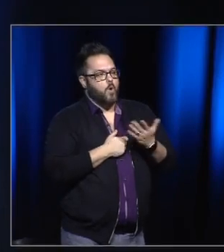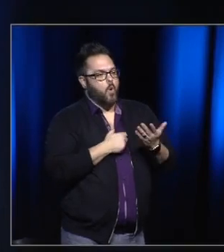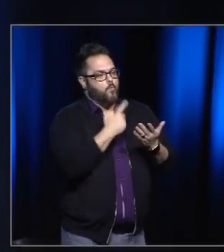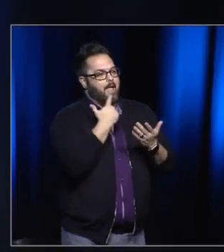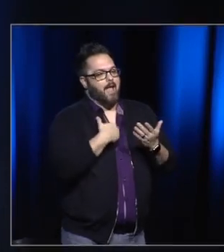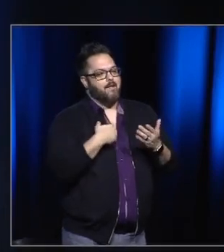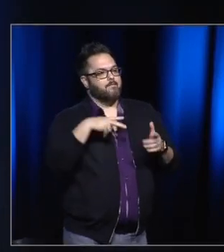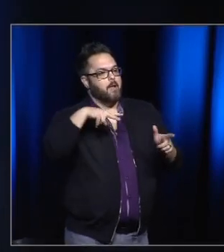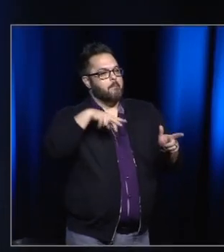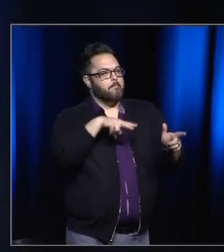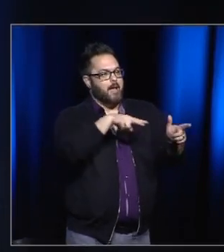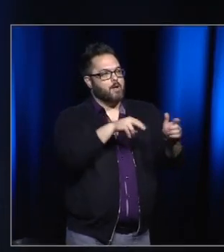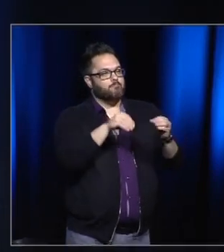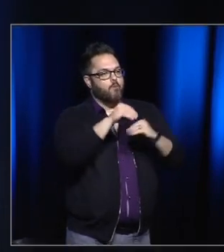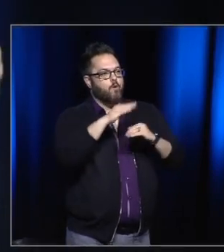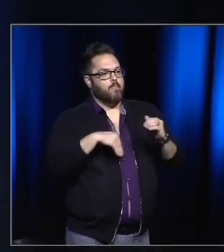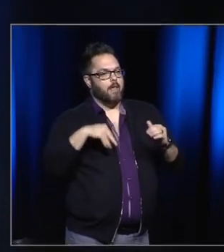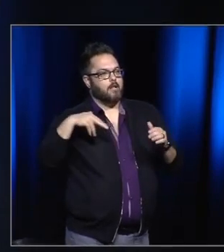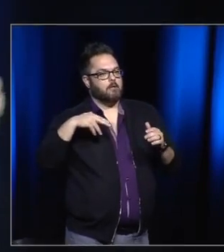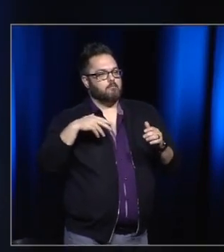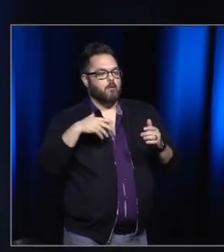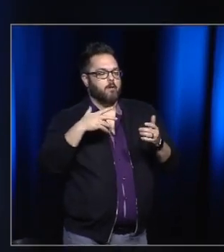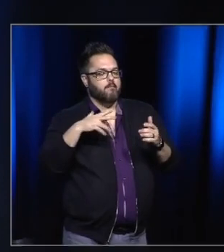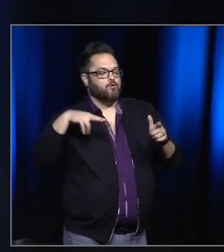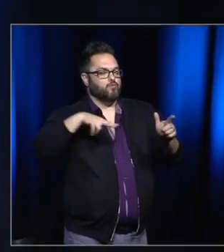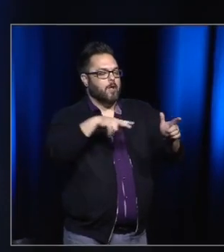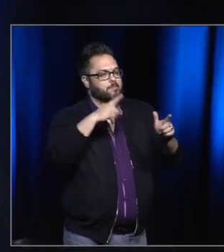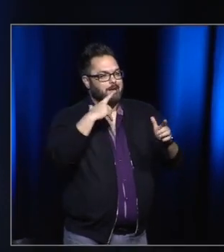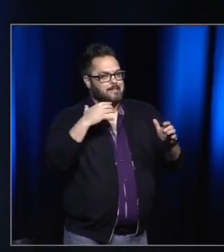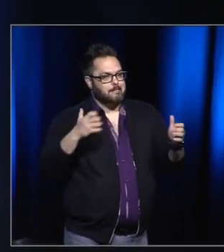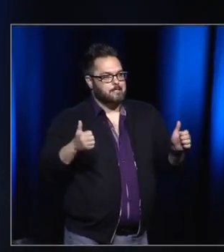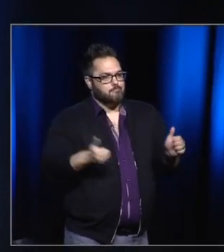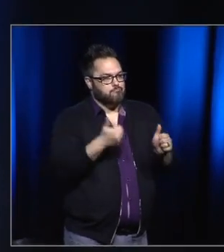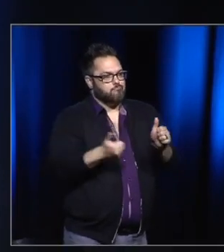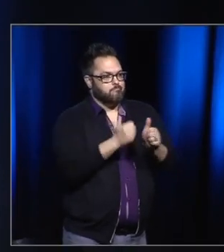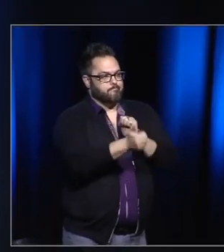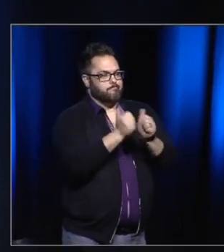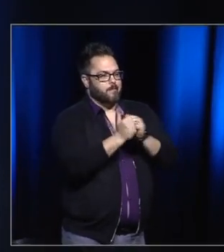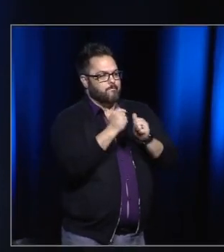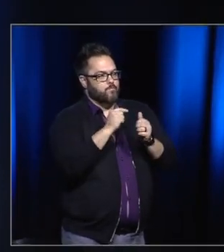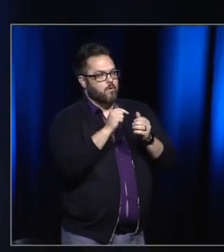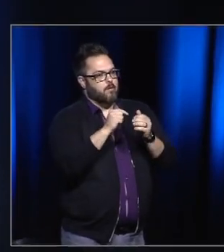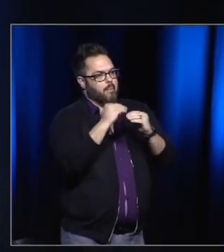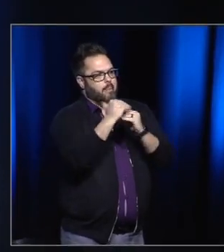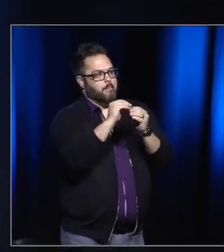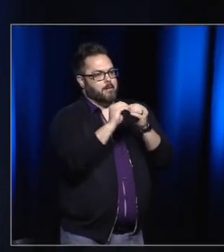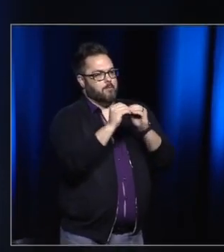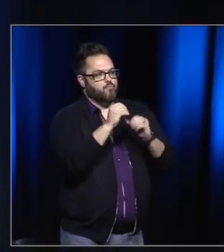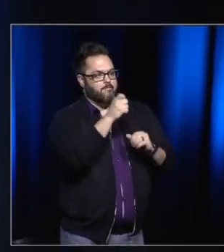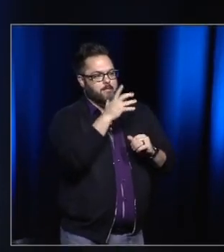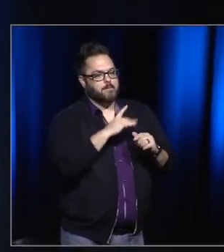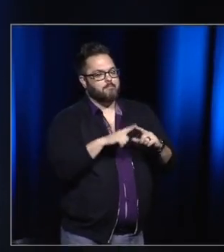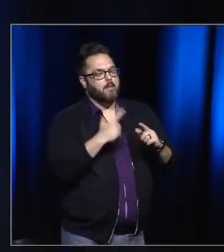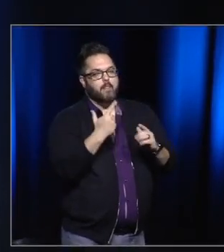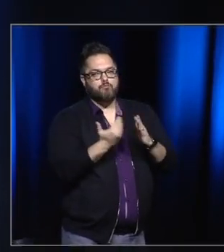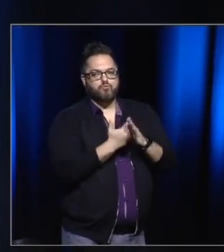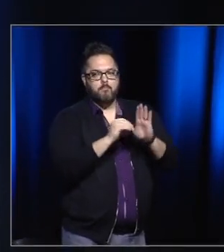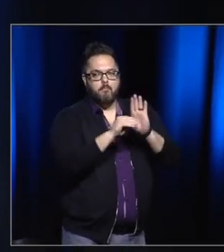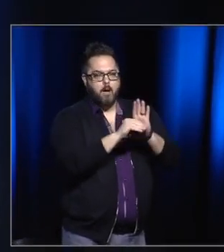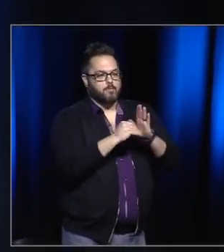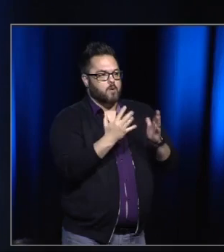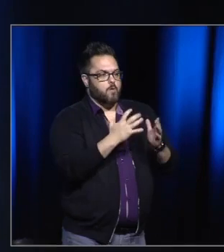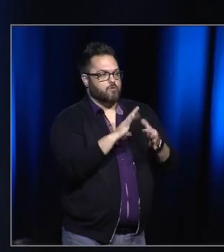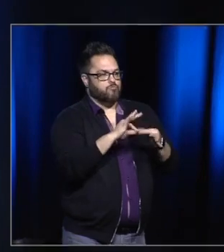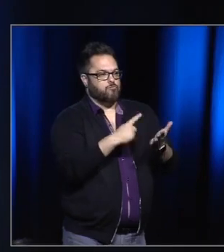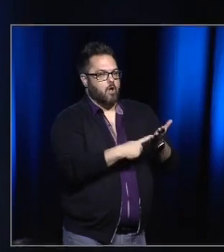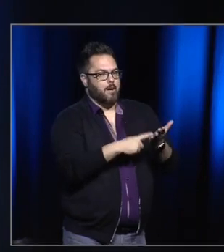and mostly trios out of it when they're competing for a certain number of females. The competition's a certain level. The new model I was going to talk about but didn't,